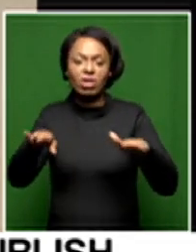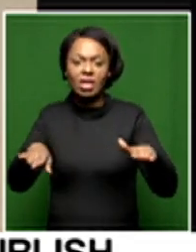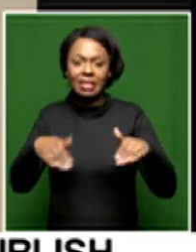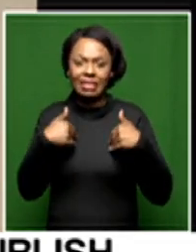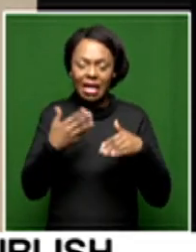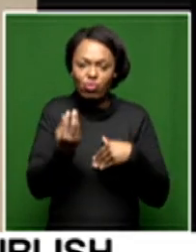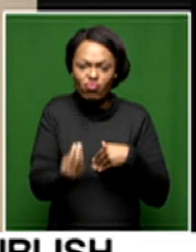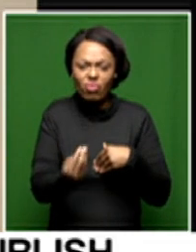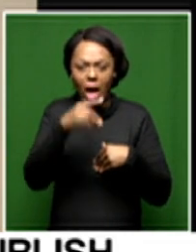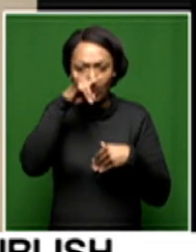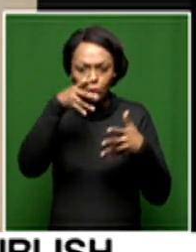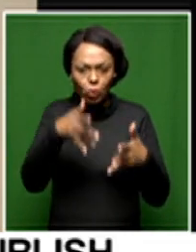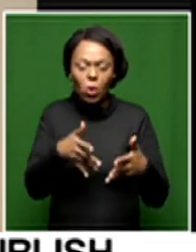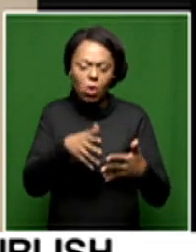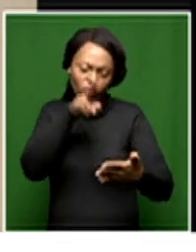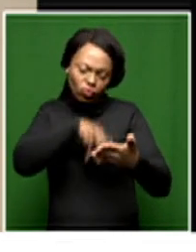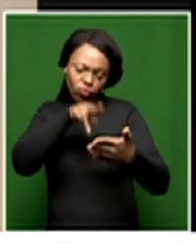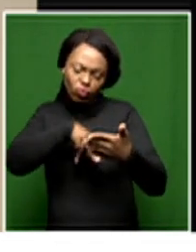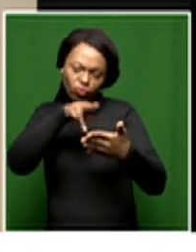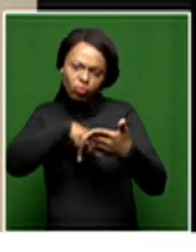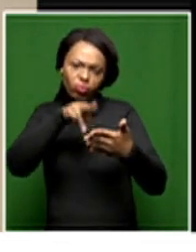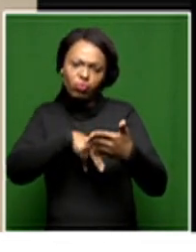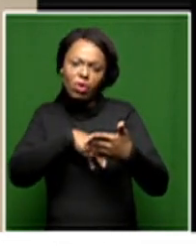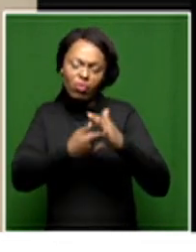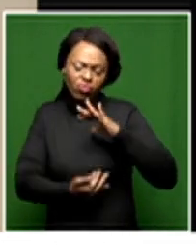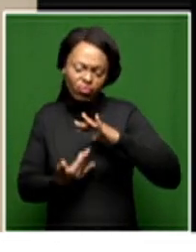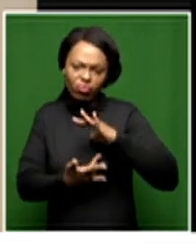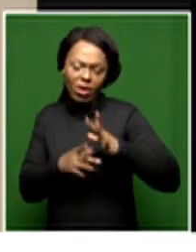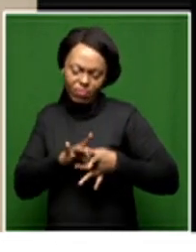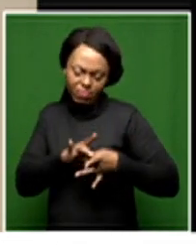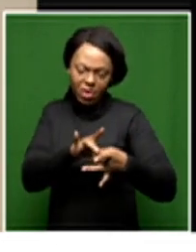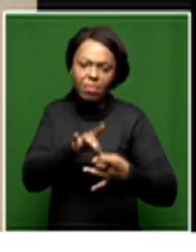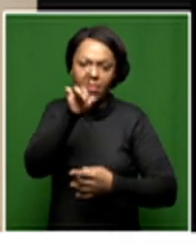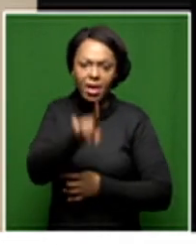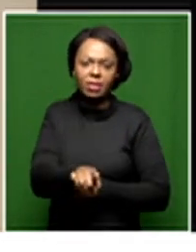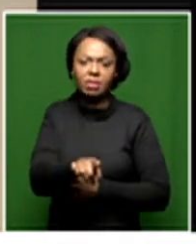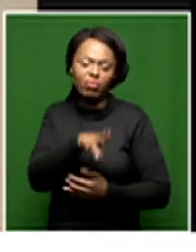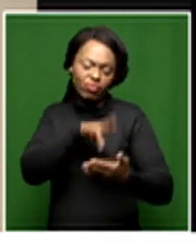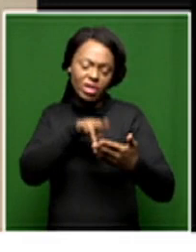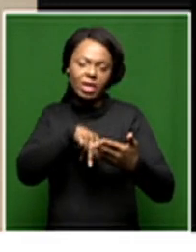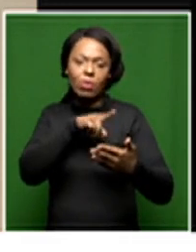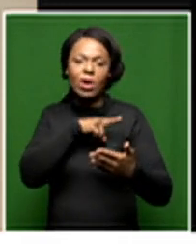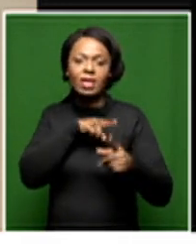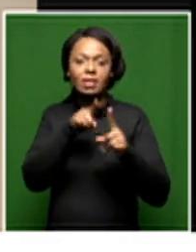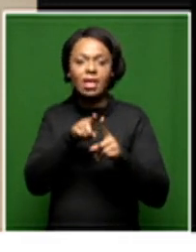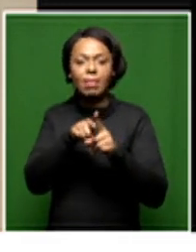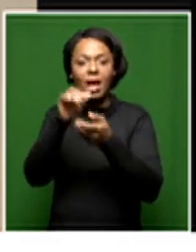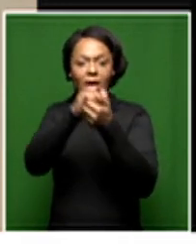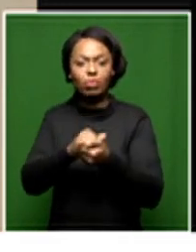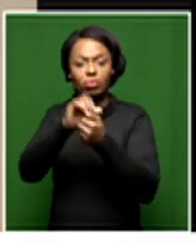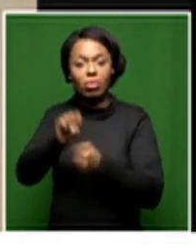young age, develop a love for reading. And there's a recent survey by the Publishers Association of South Africa that